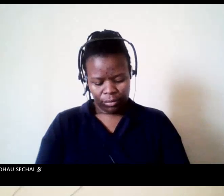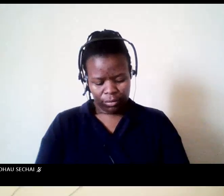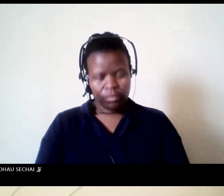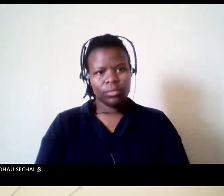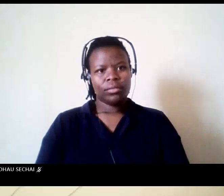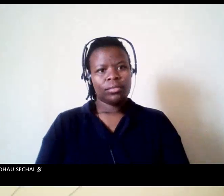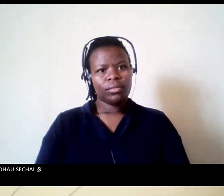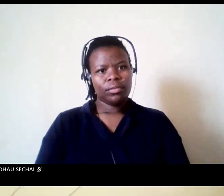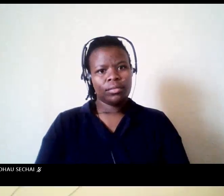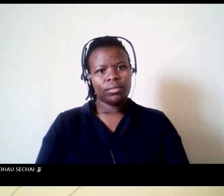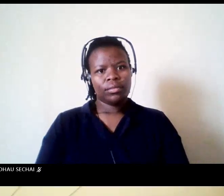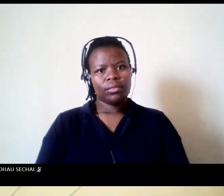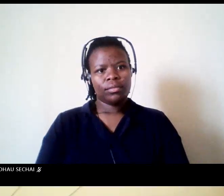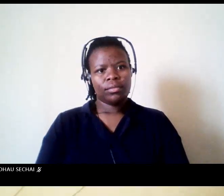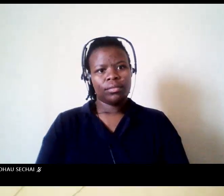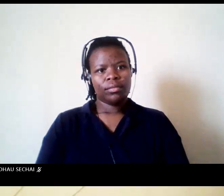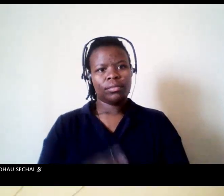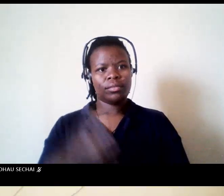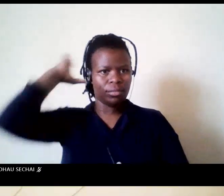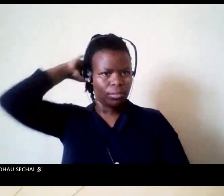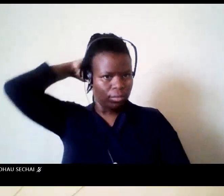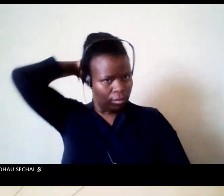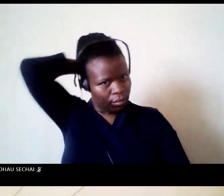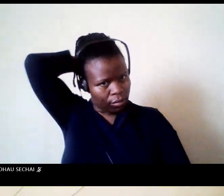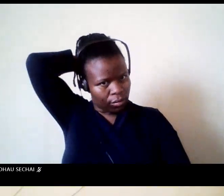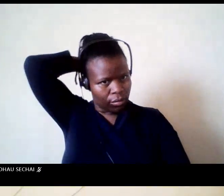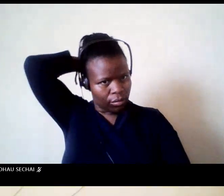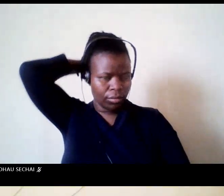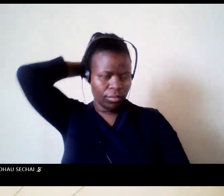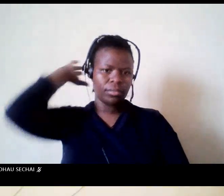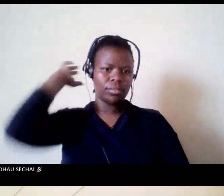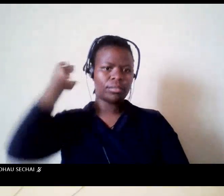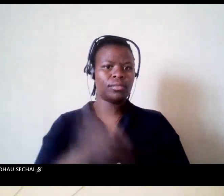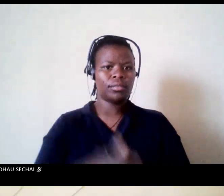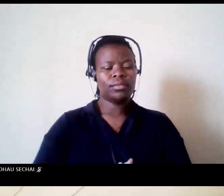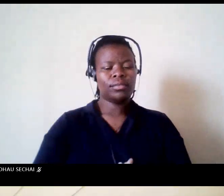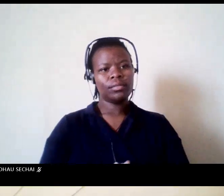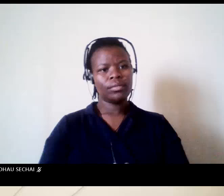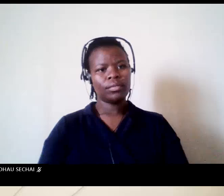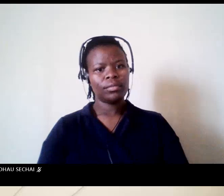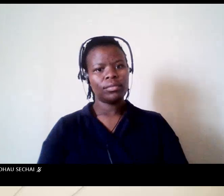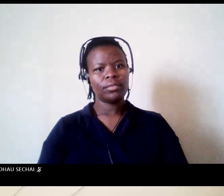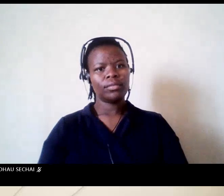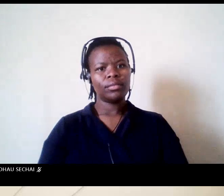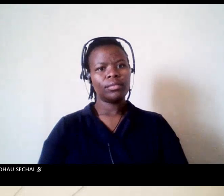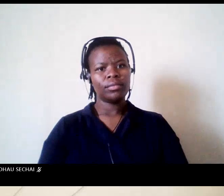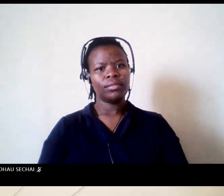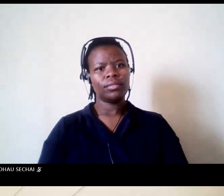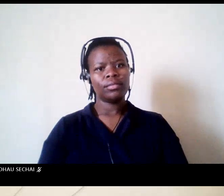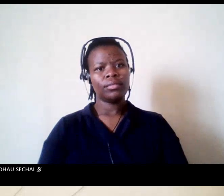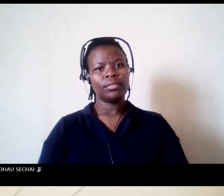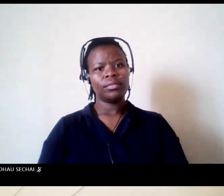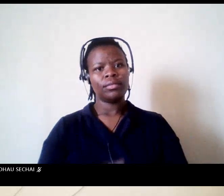Not a problem. Okay, I actually have, there are one or two questions which I actually would like us